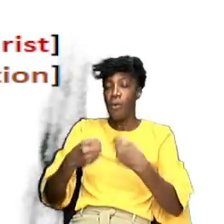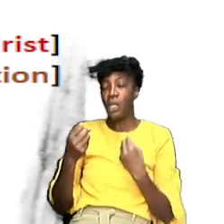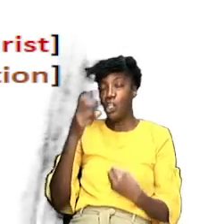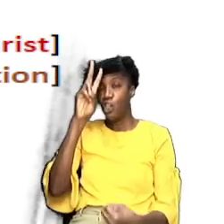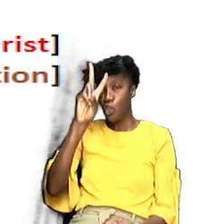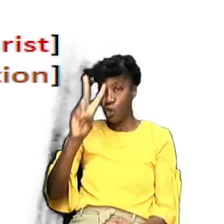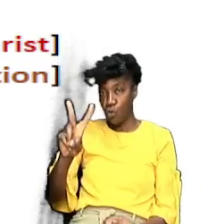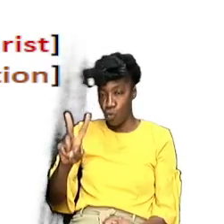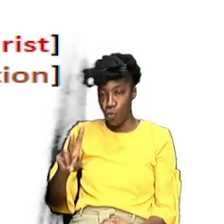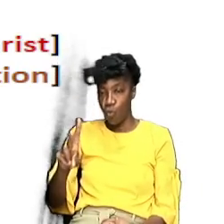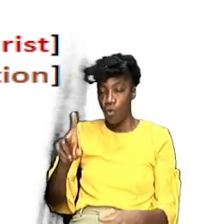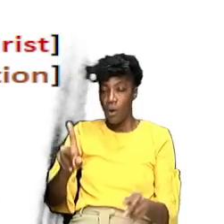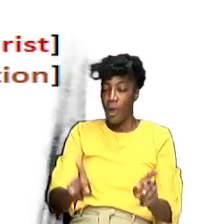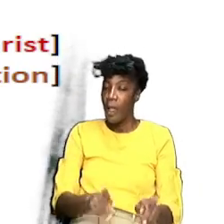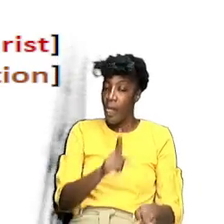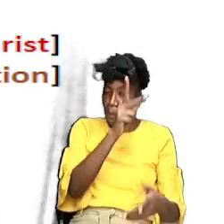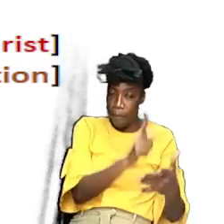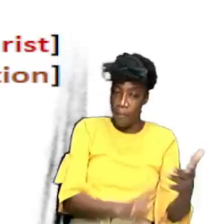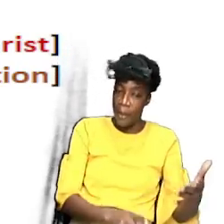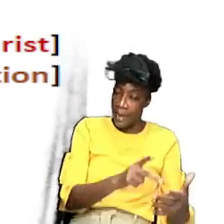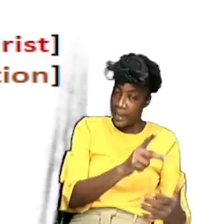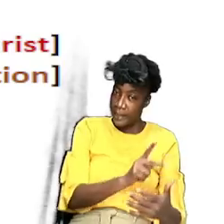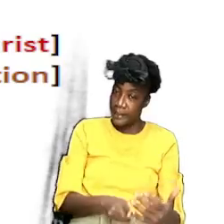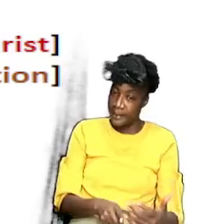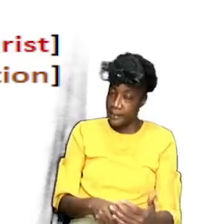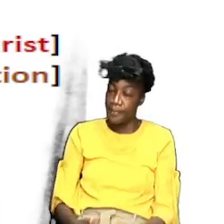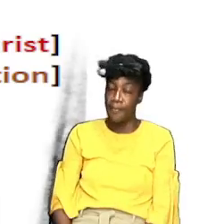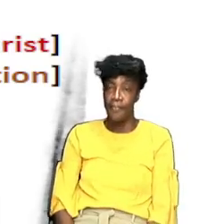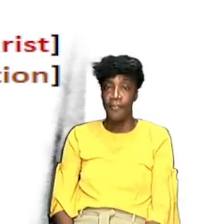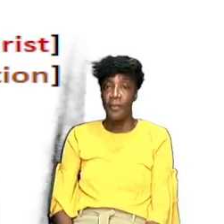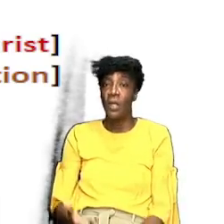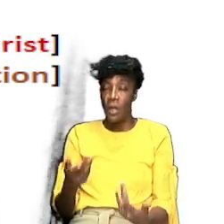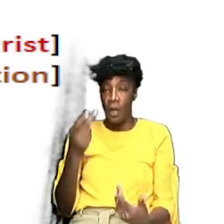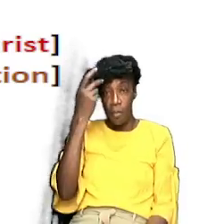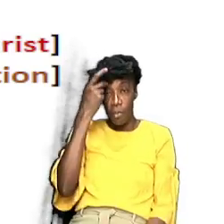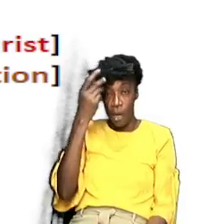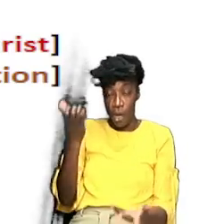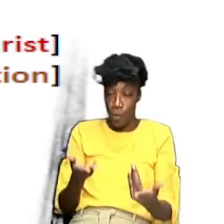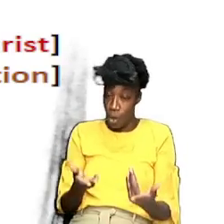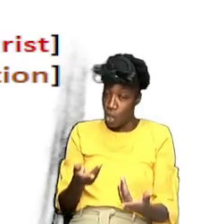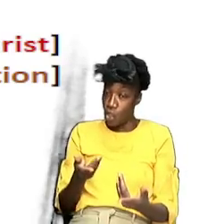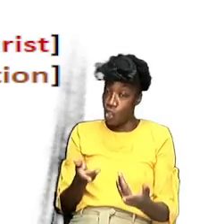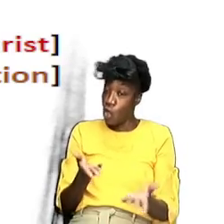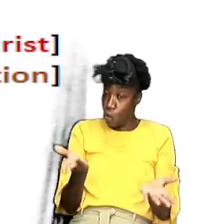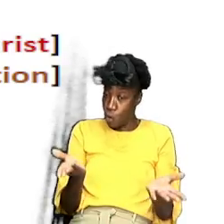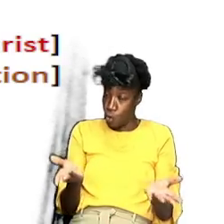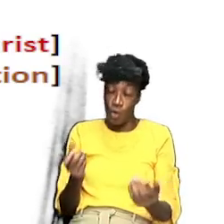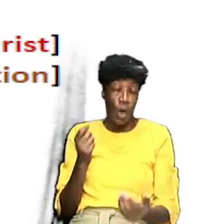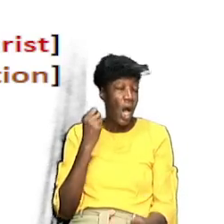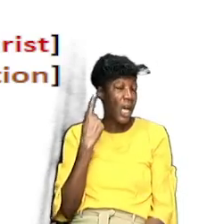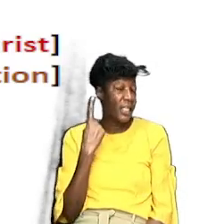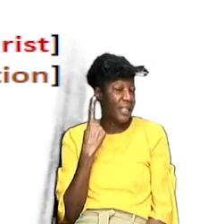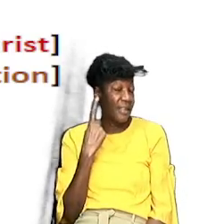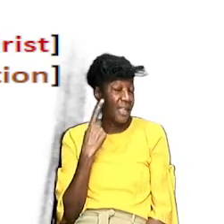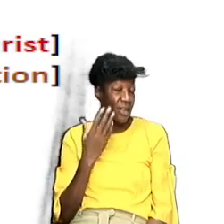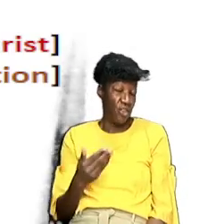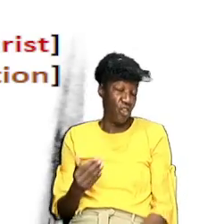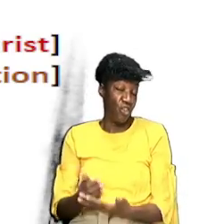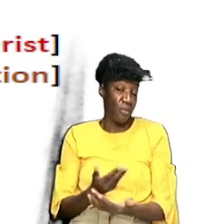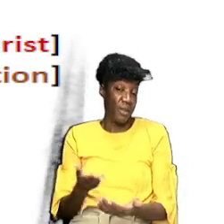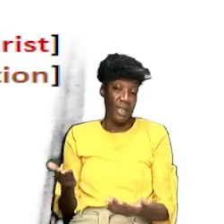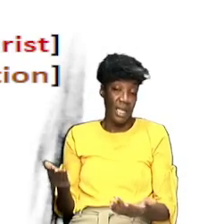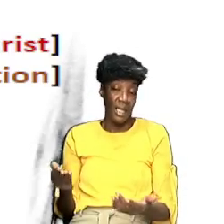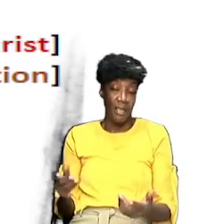And brothers and sisters, I want us to get this because Paul wanted us to understand a couple things as it relates to